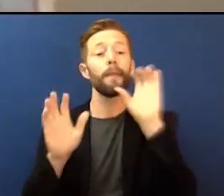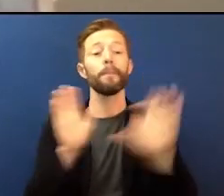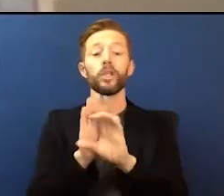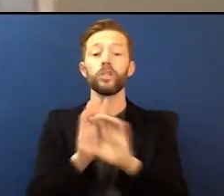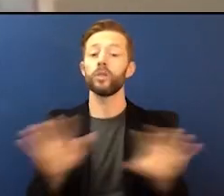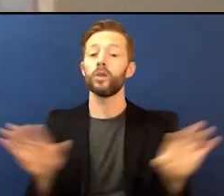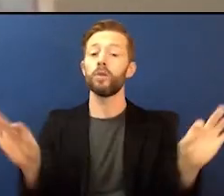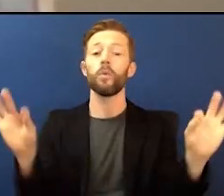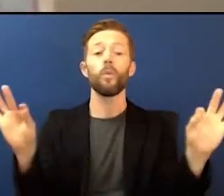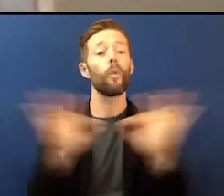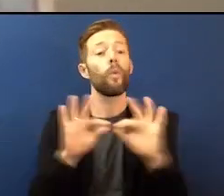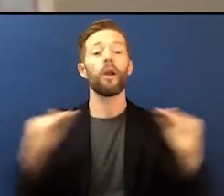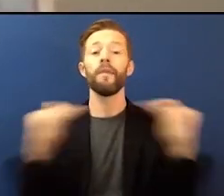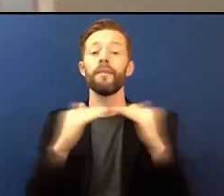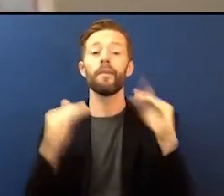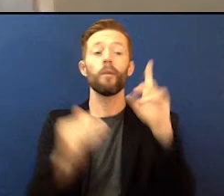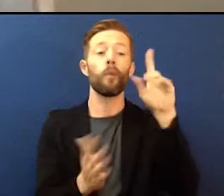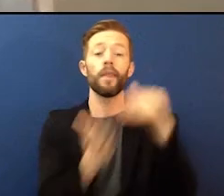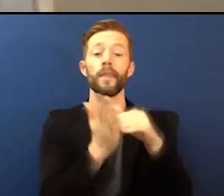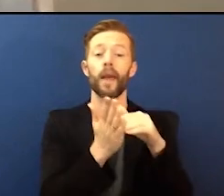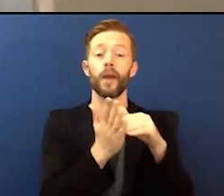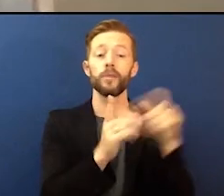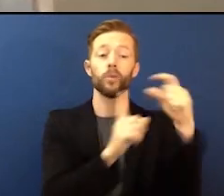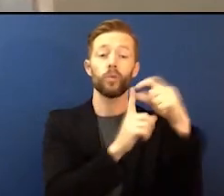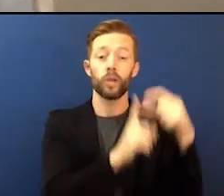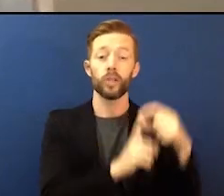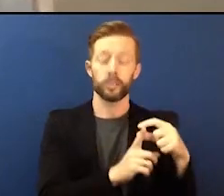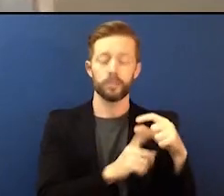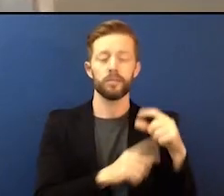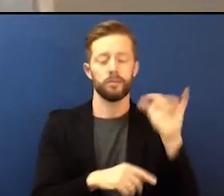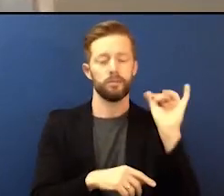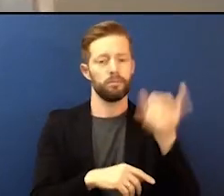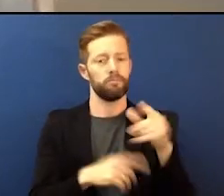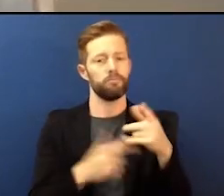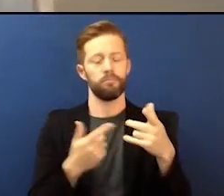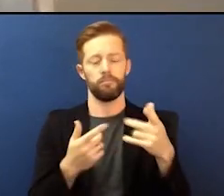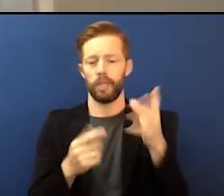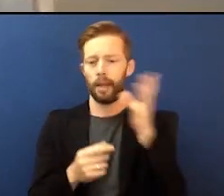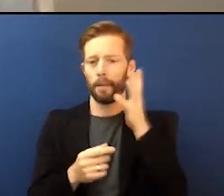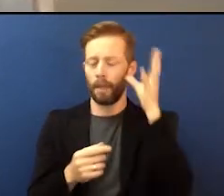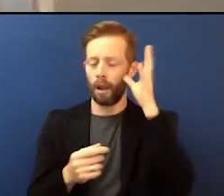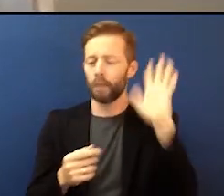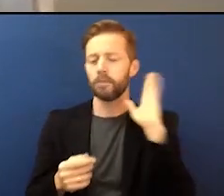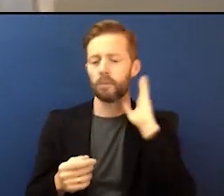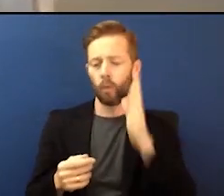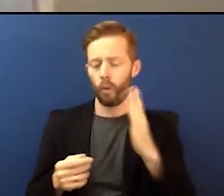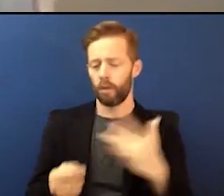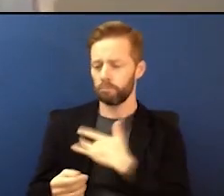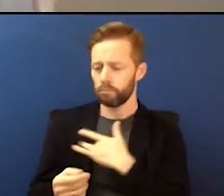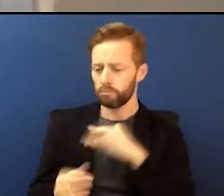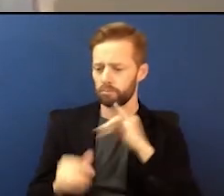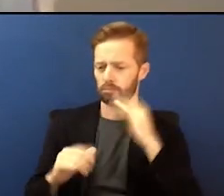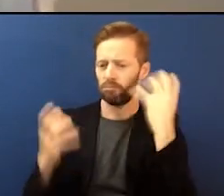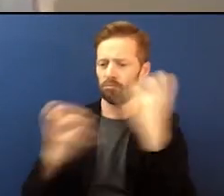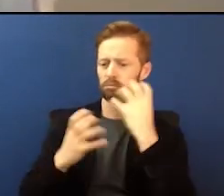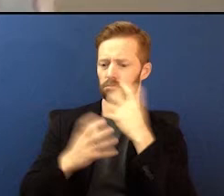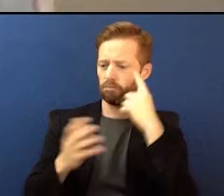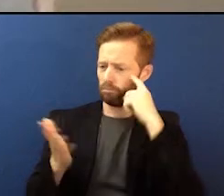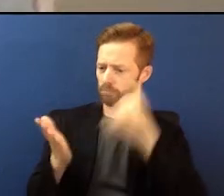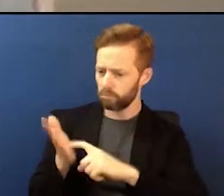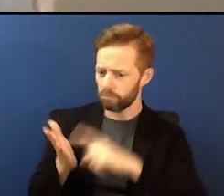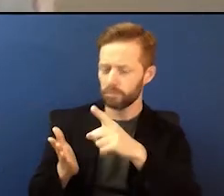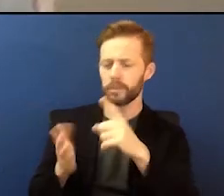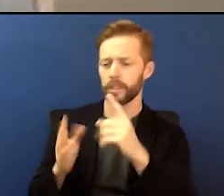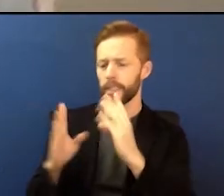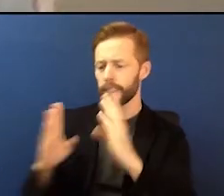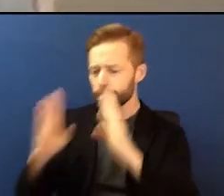picture says, is 1,000 words. It really speaks very loudly to parents about the kind of care and the